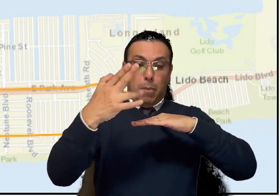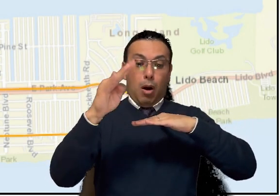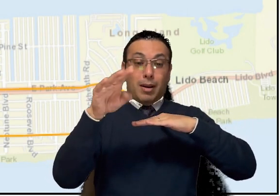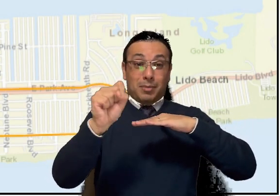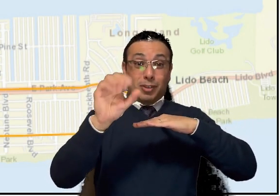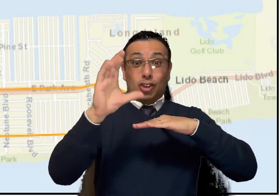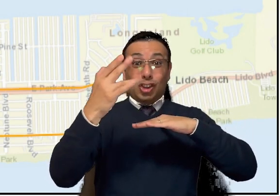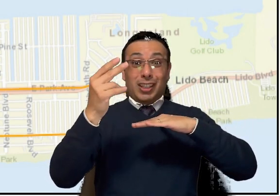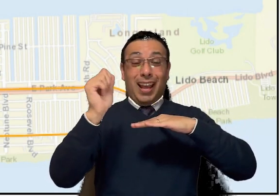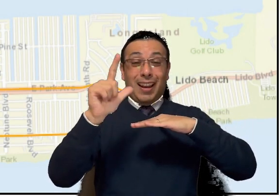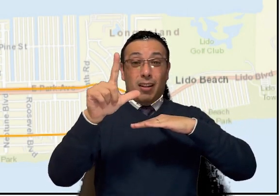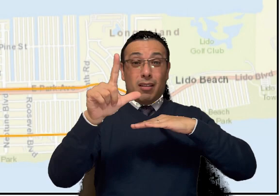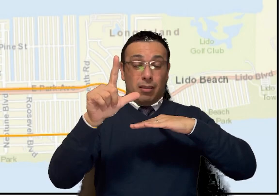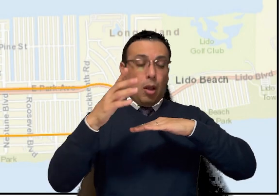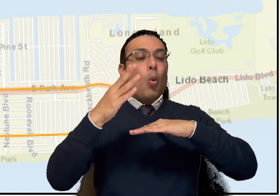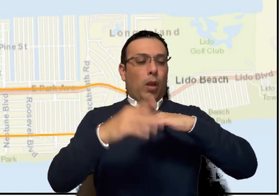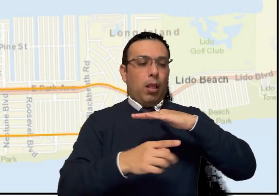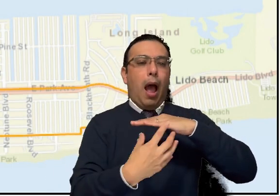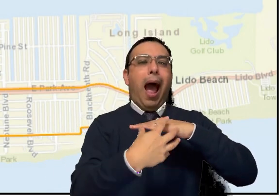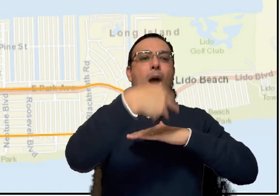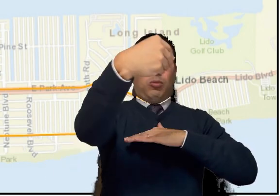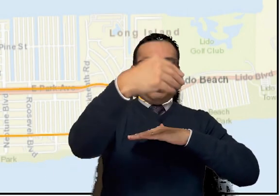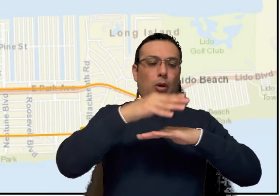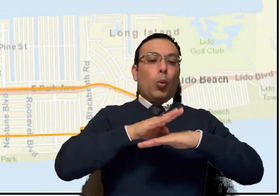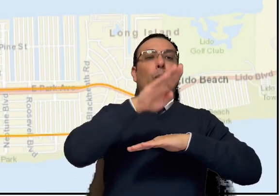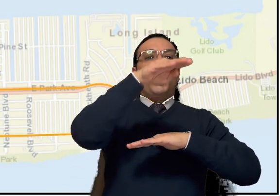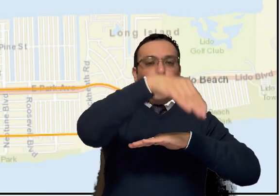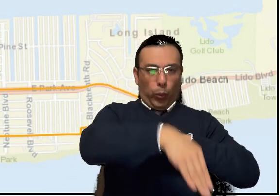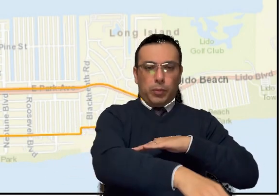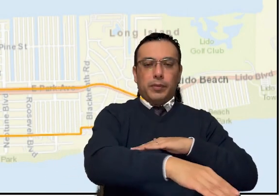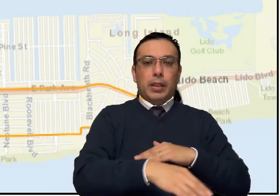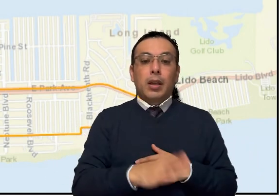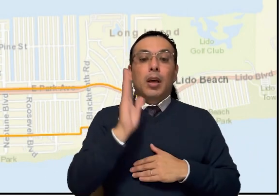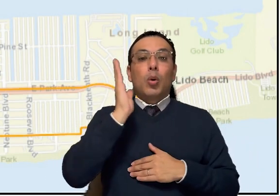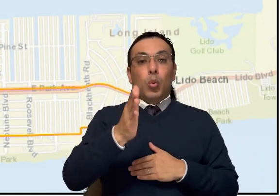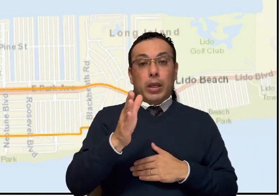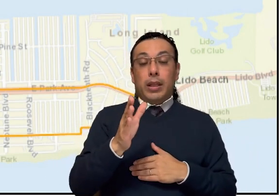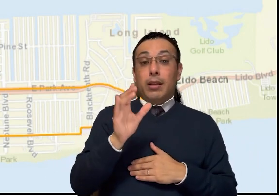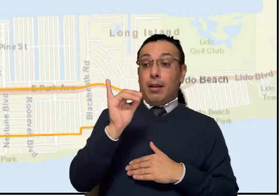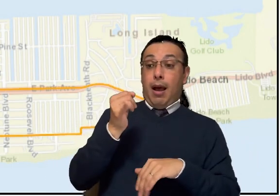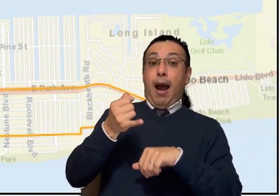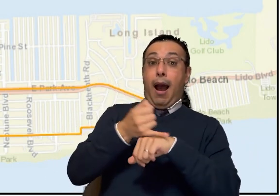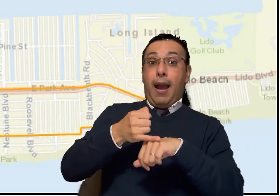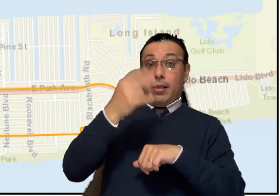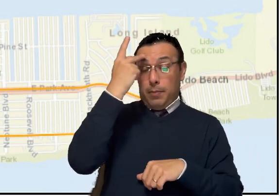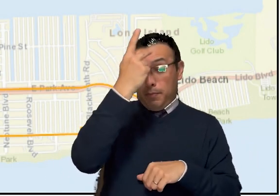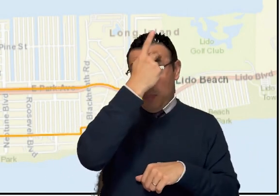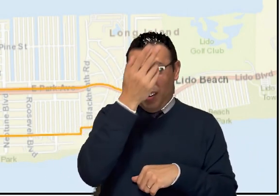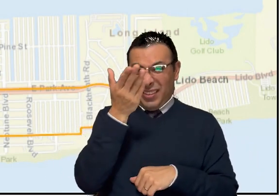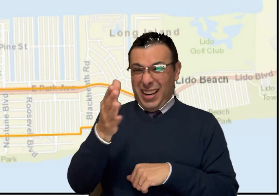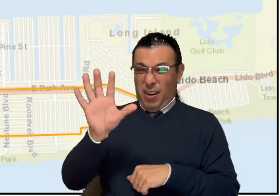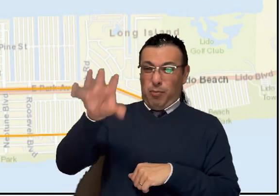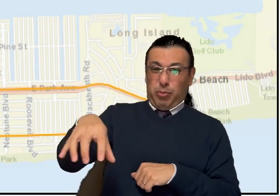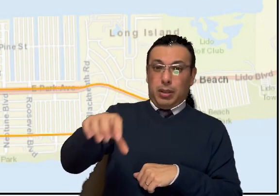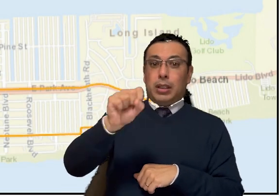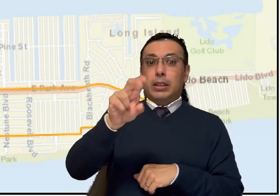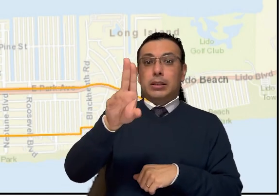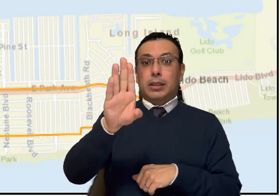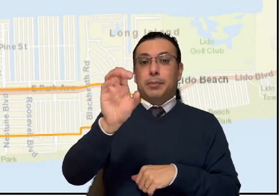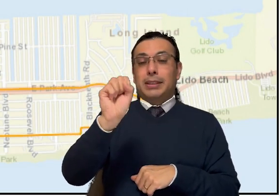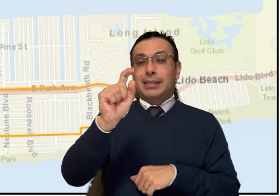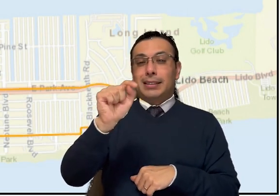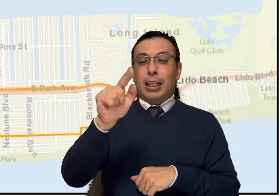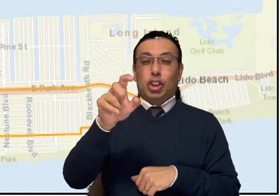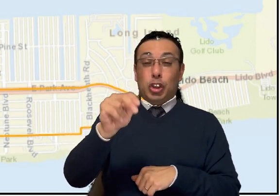There will be one onshore substation that will be built in Island Park at the previous Pop's restaurant